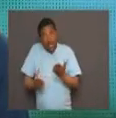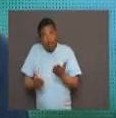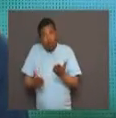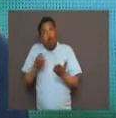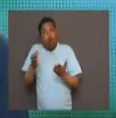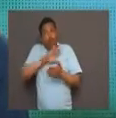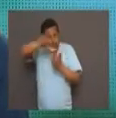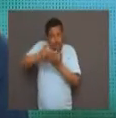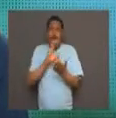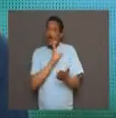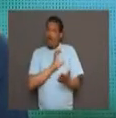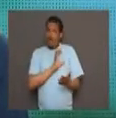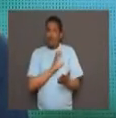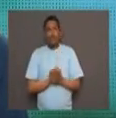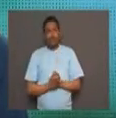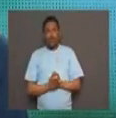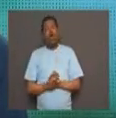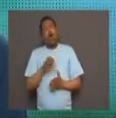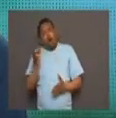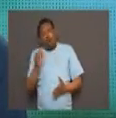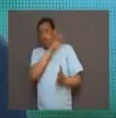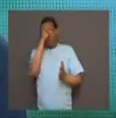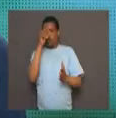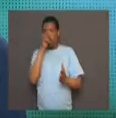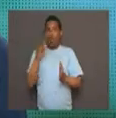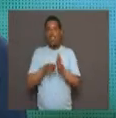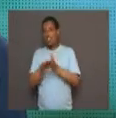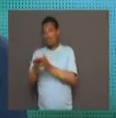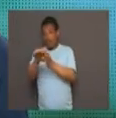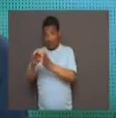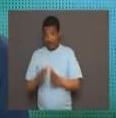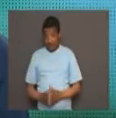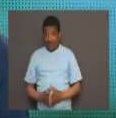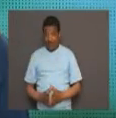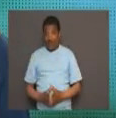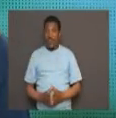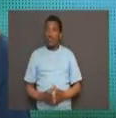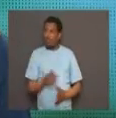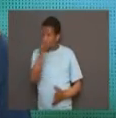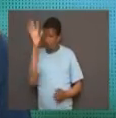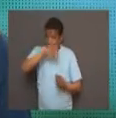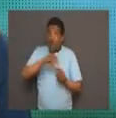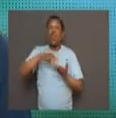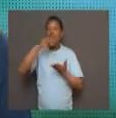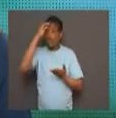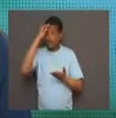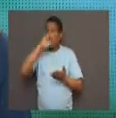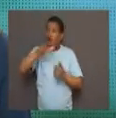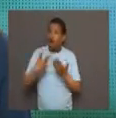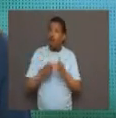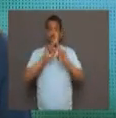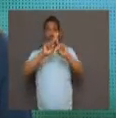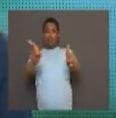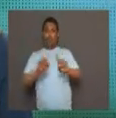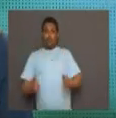learned about some of the general characteristics of Ethiopia's rivers.